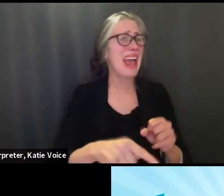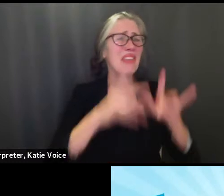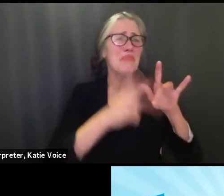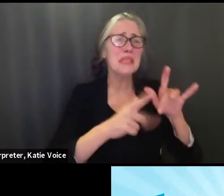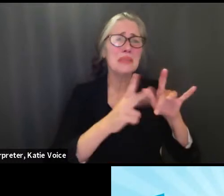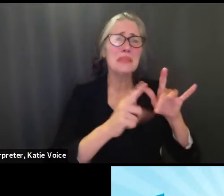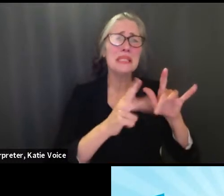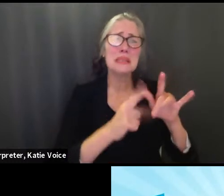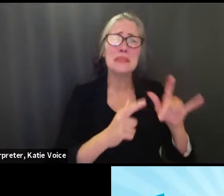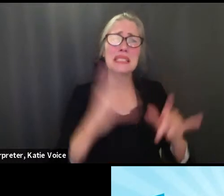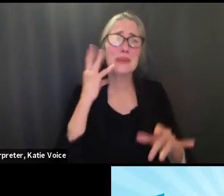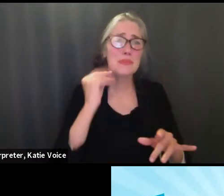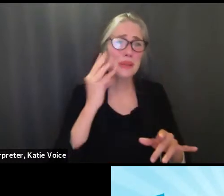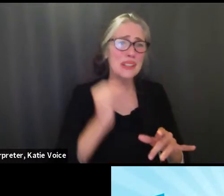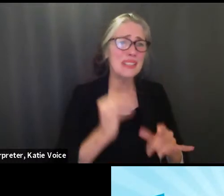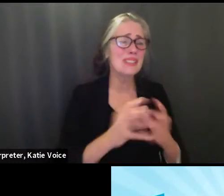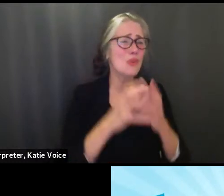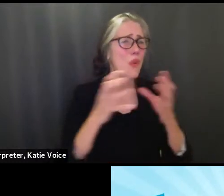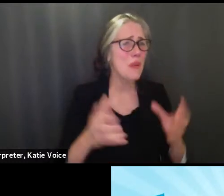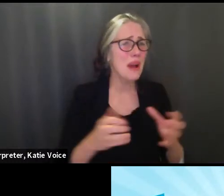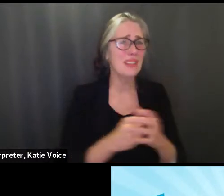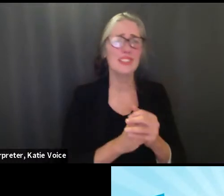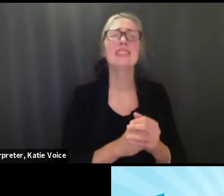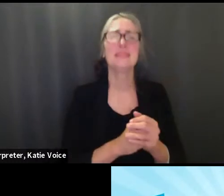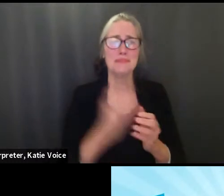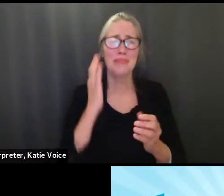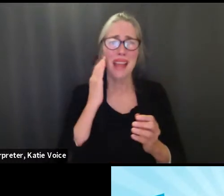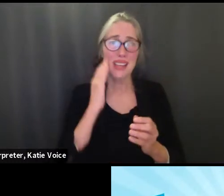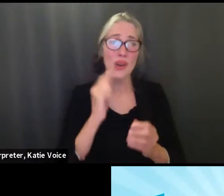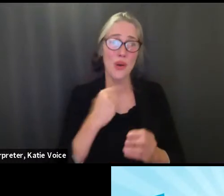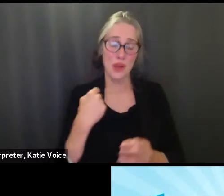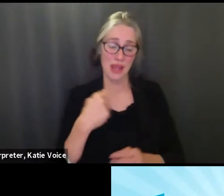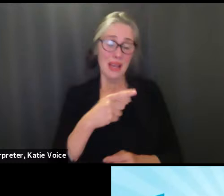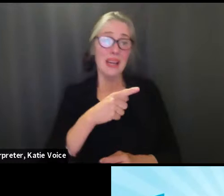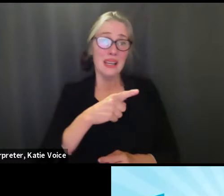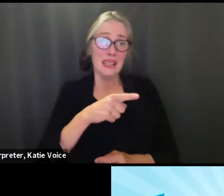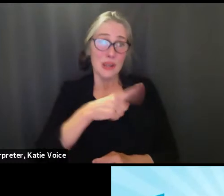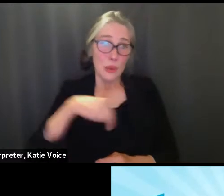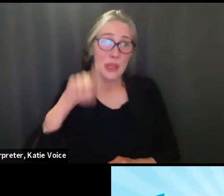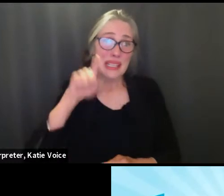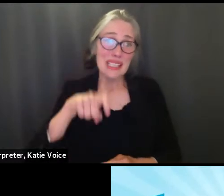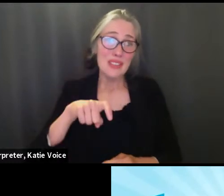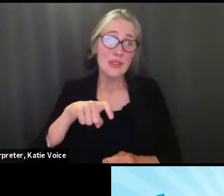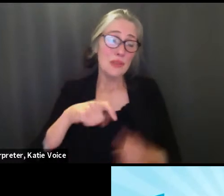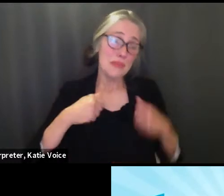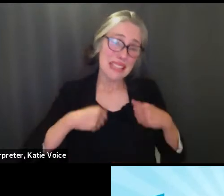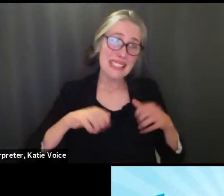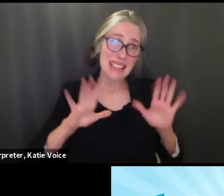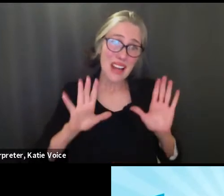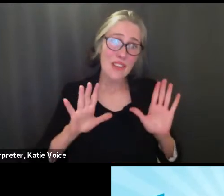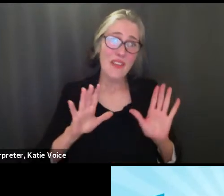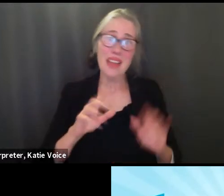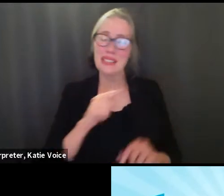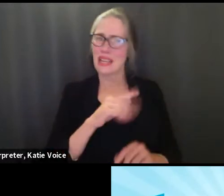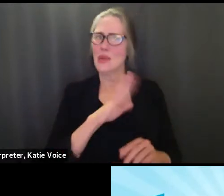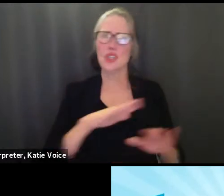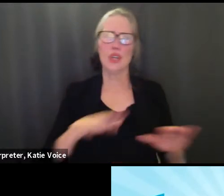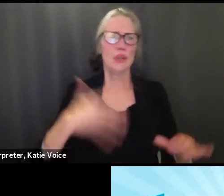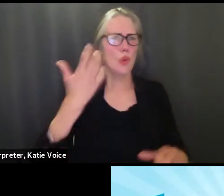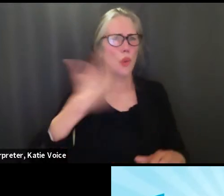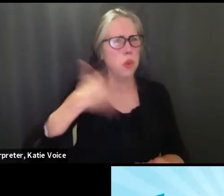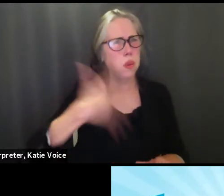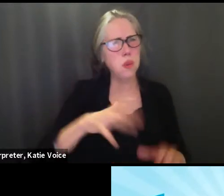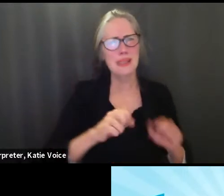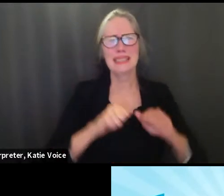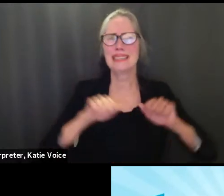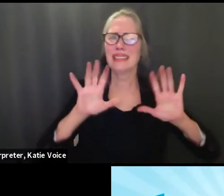for me to have made small sacrifices than what so many of our children have made. So to just have those kids on